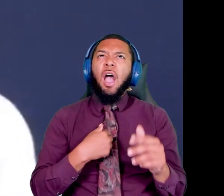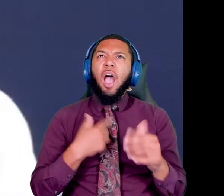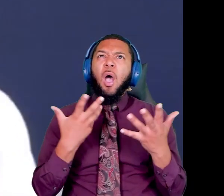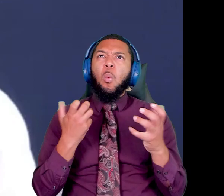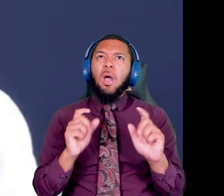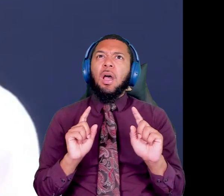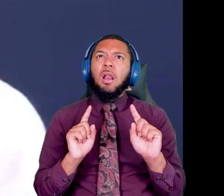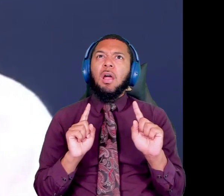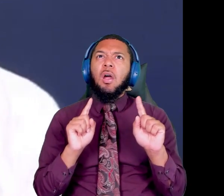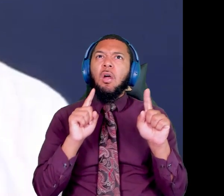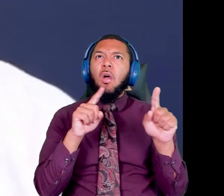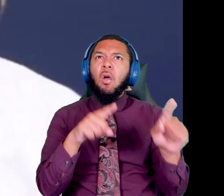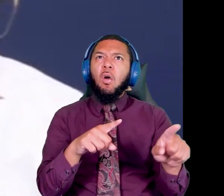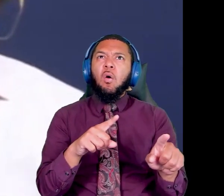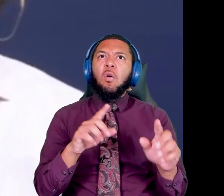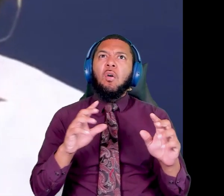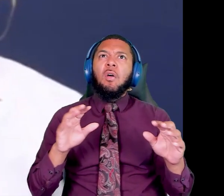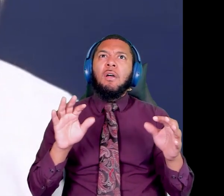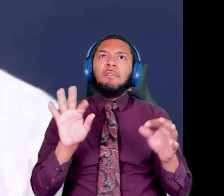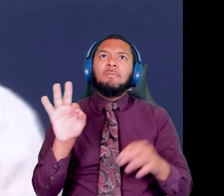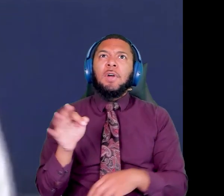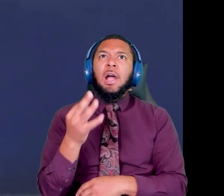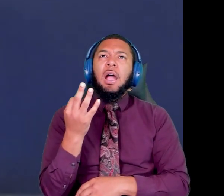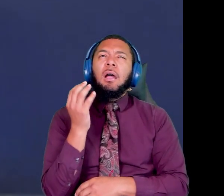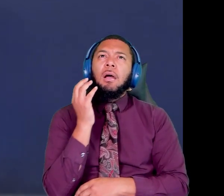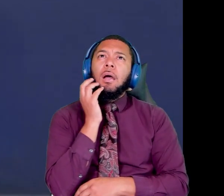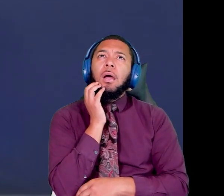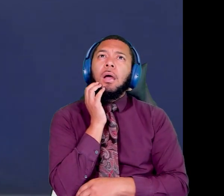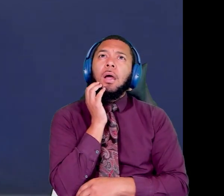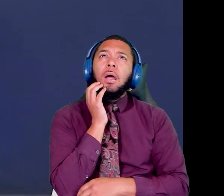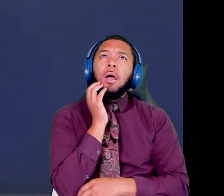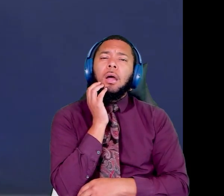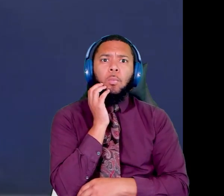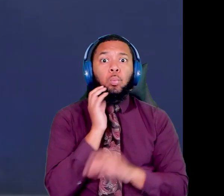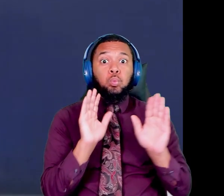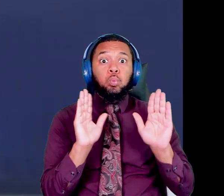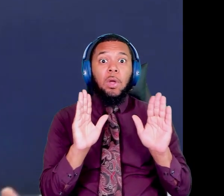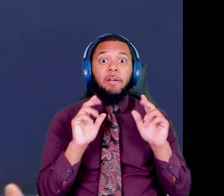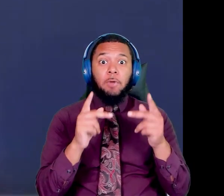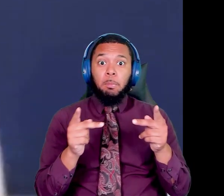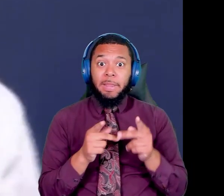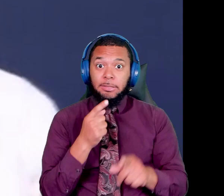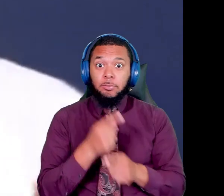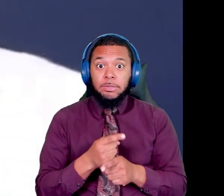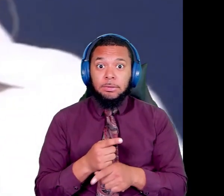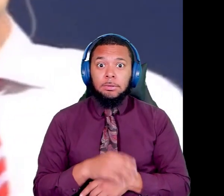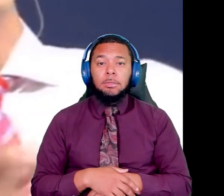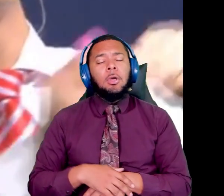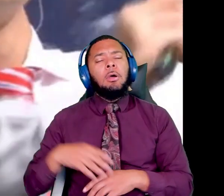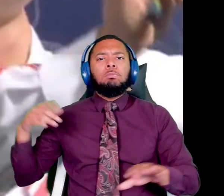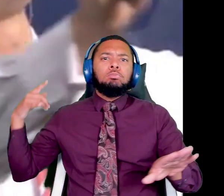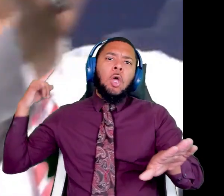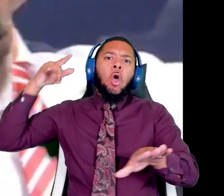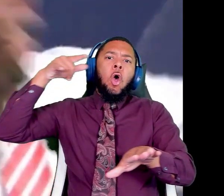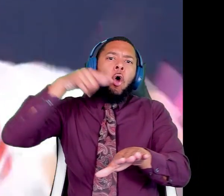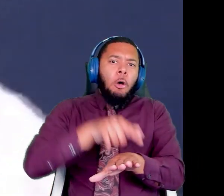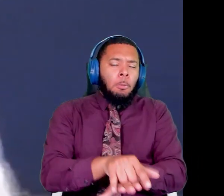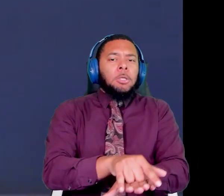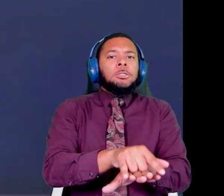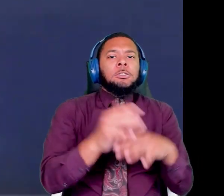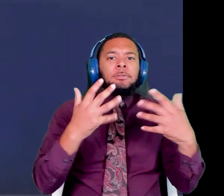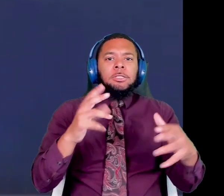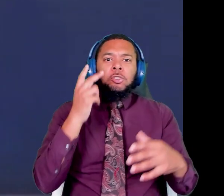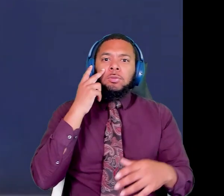France. What a wonderful place it would be. And you go to France and then you go and you see La Tour